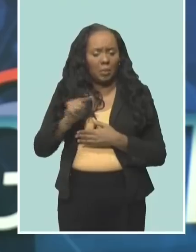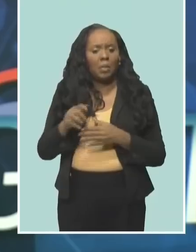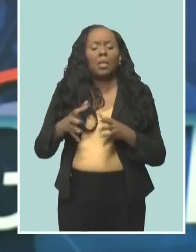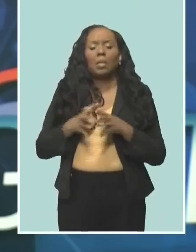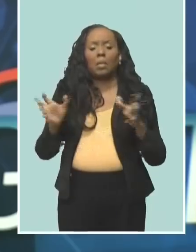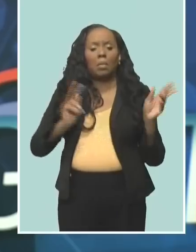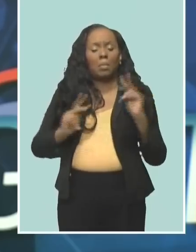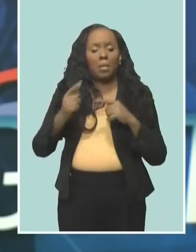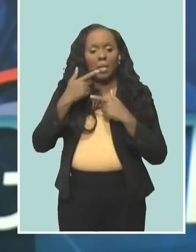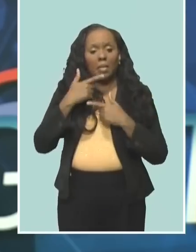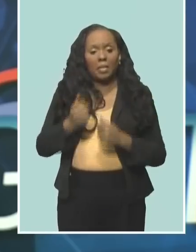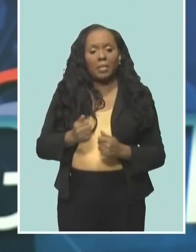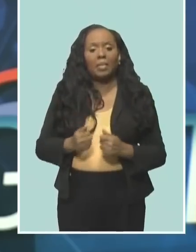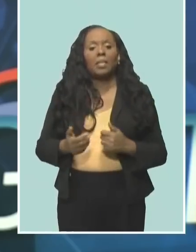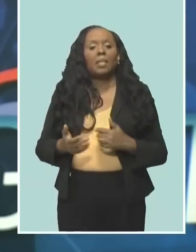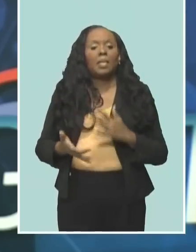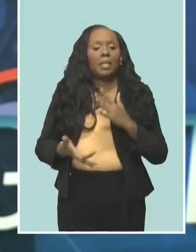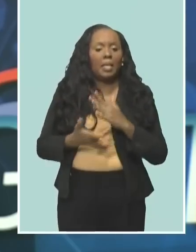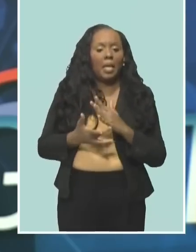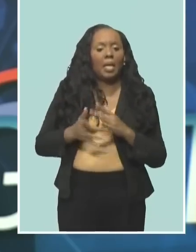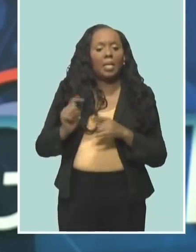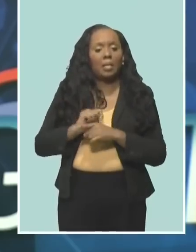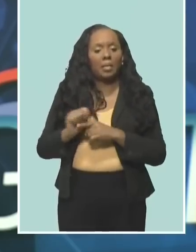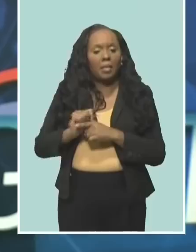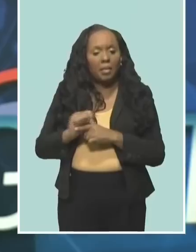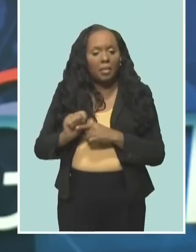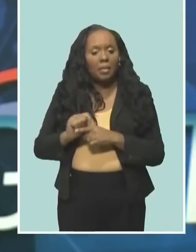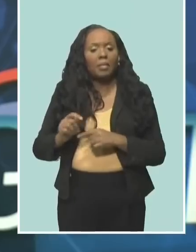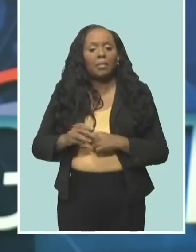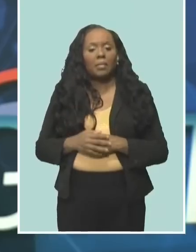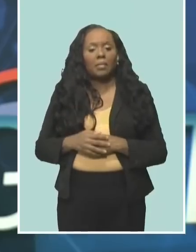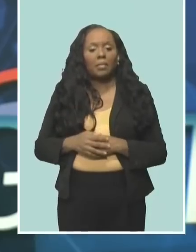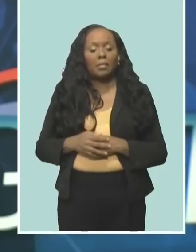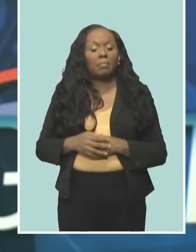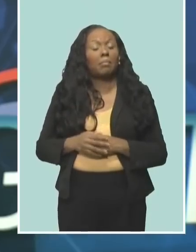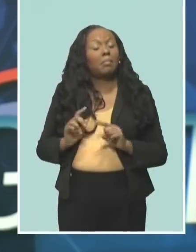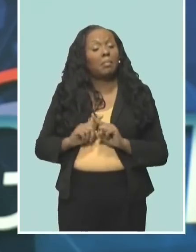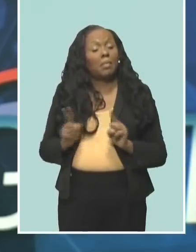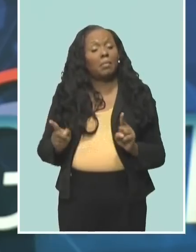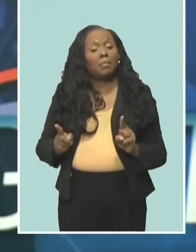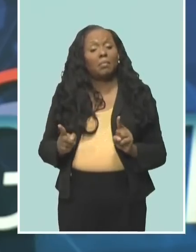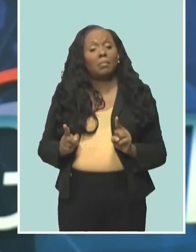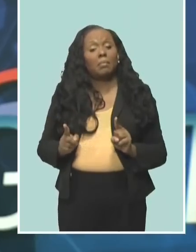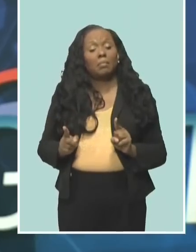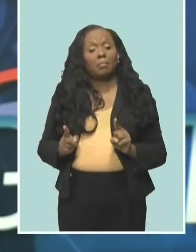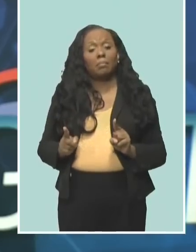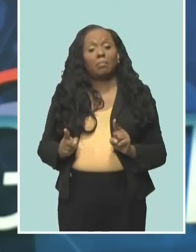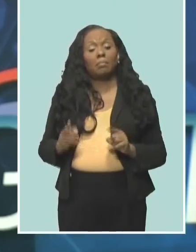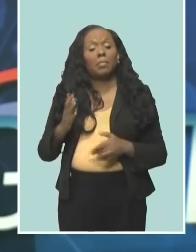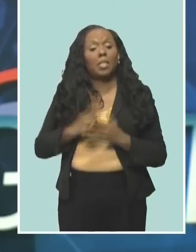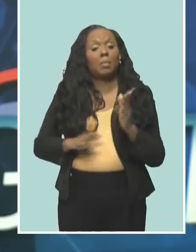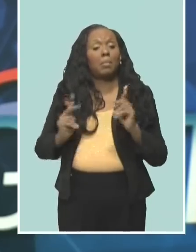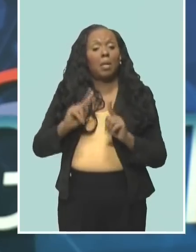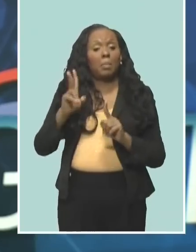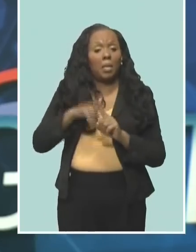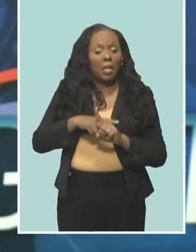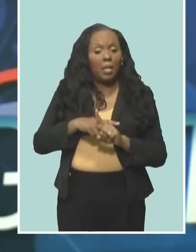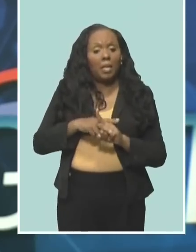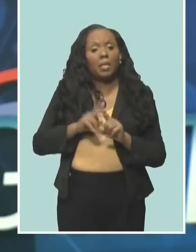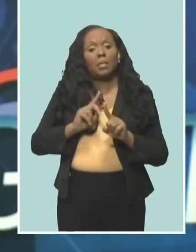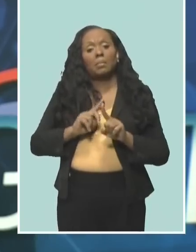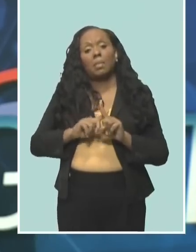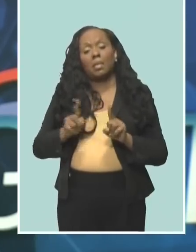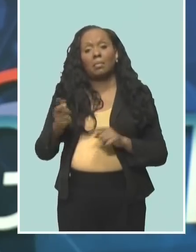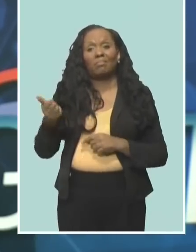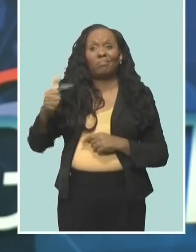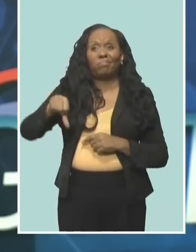for this academic year. This shows there's growing interest in technical and vocational training. However, many are denied entry owing